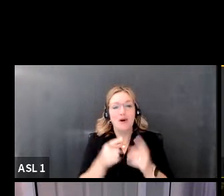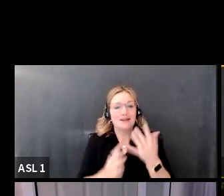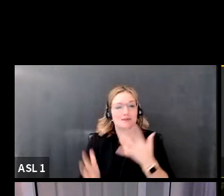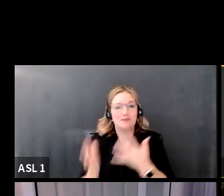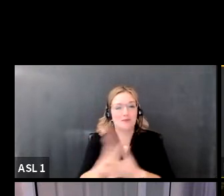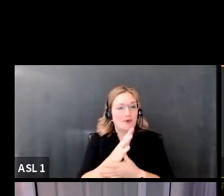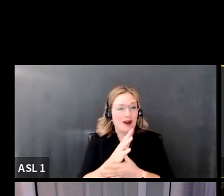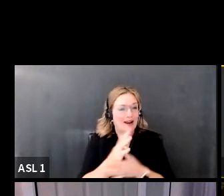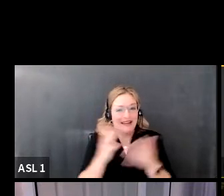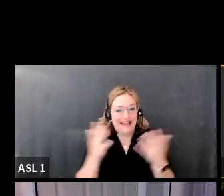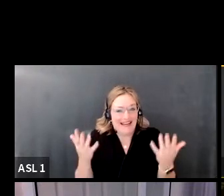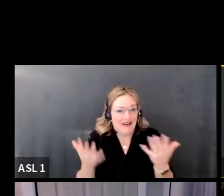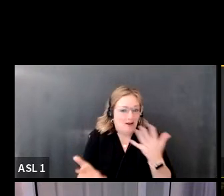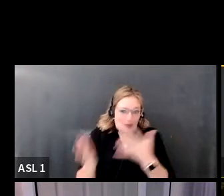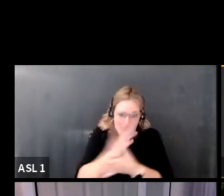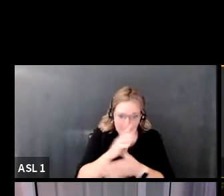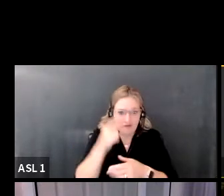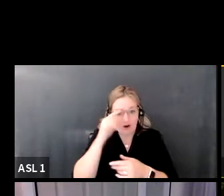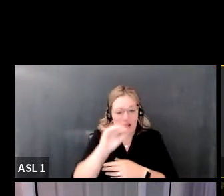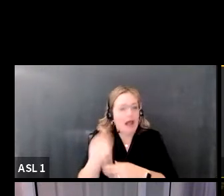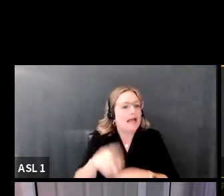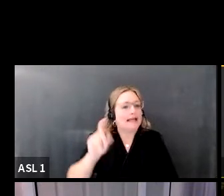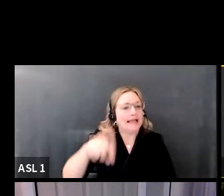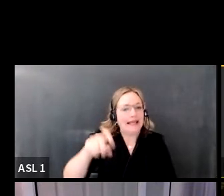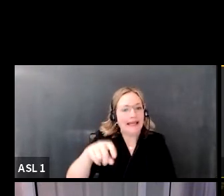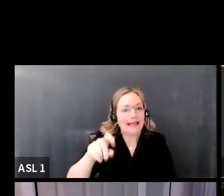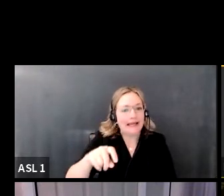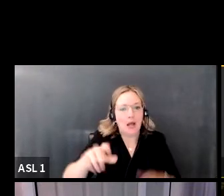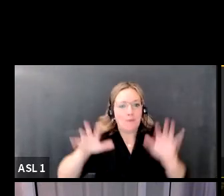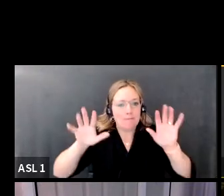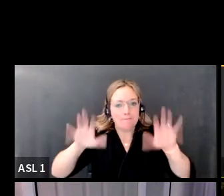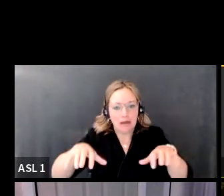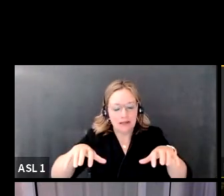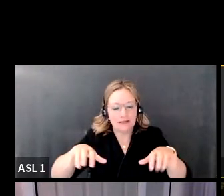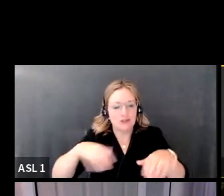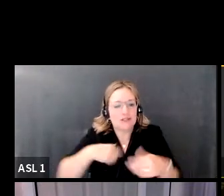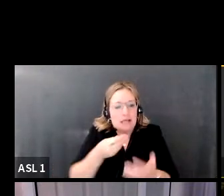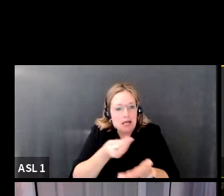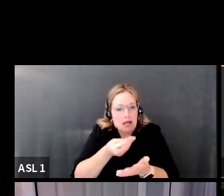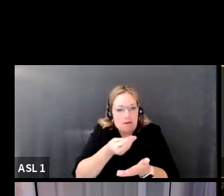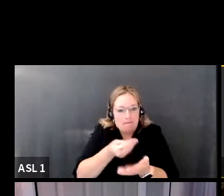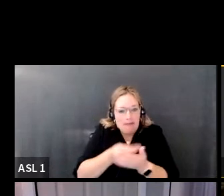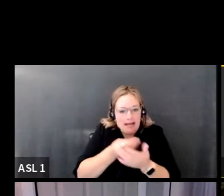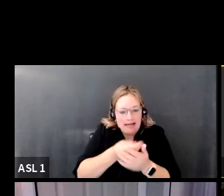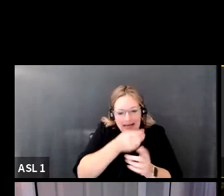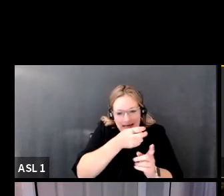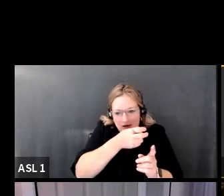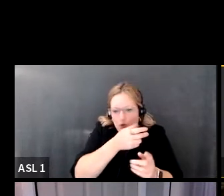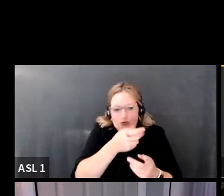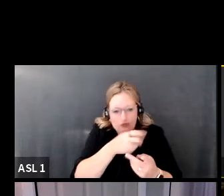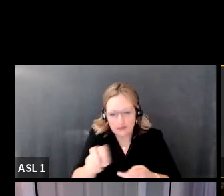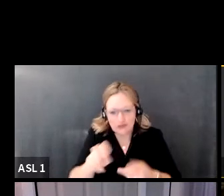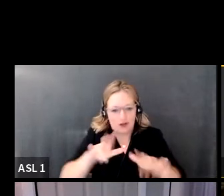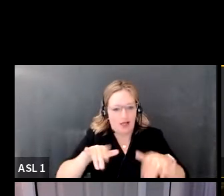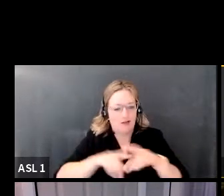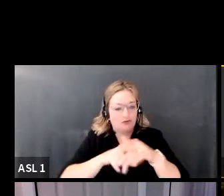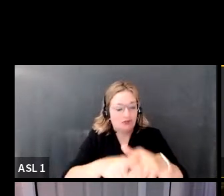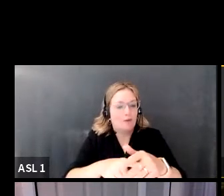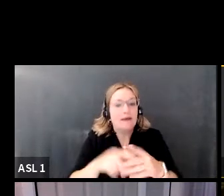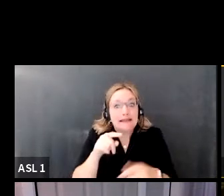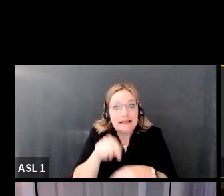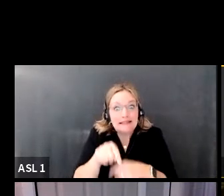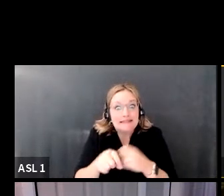do it uh we've said we need to do it we just haven't put money towards it we haven't started that transition and this is the year to start that